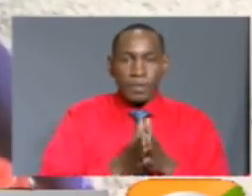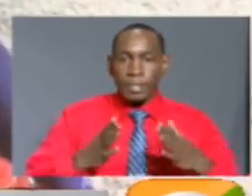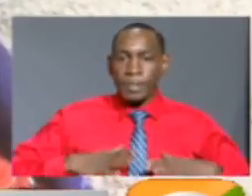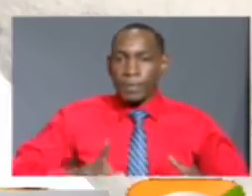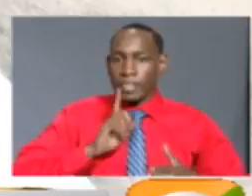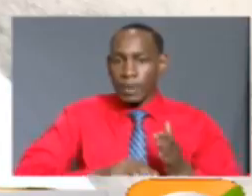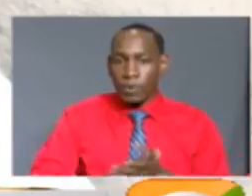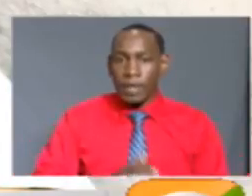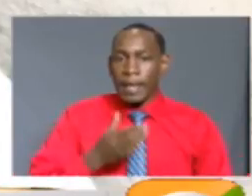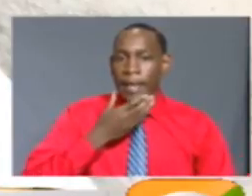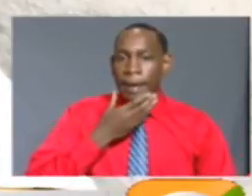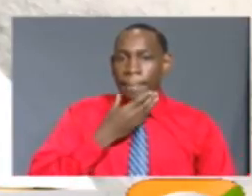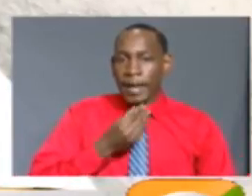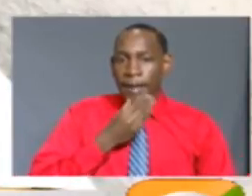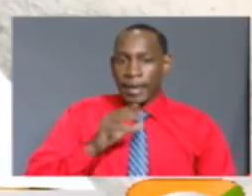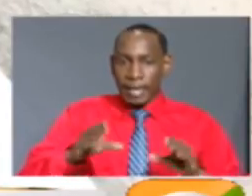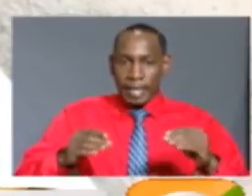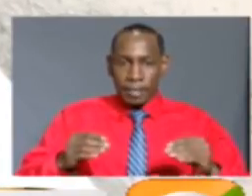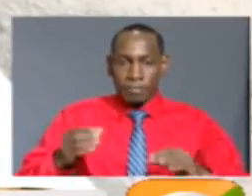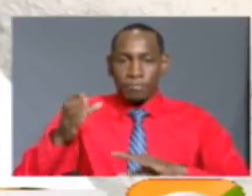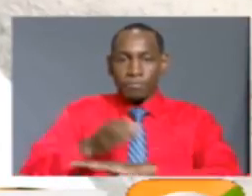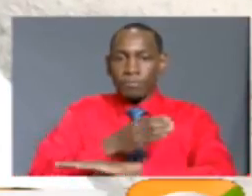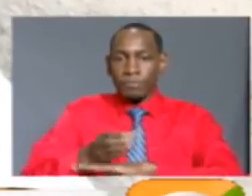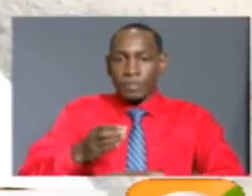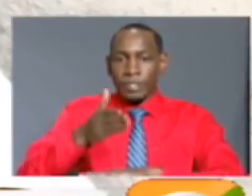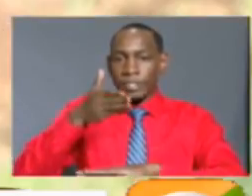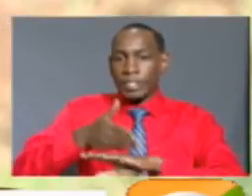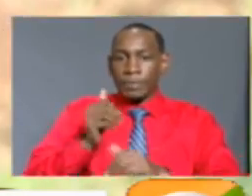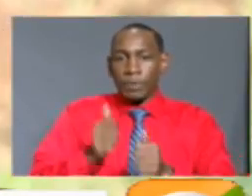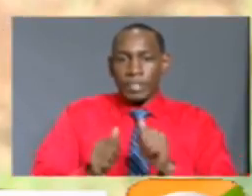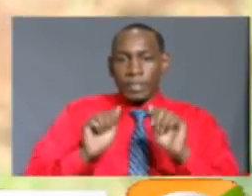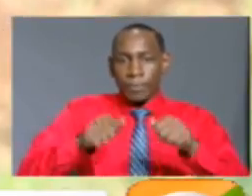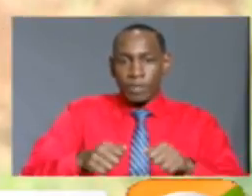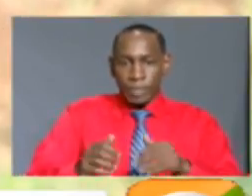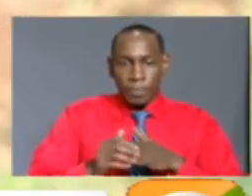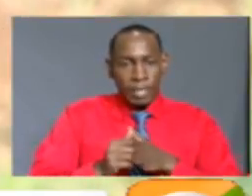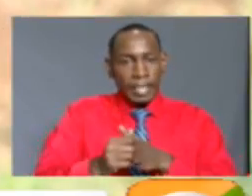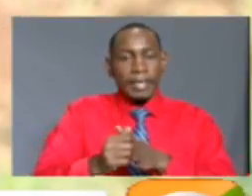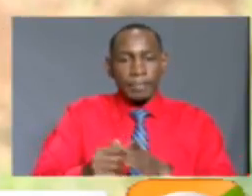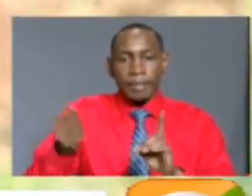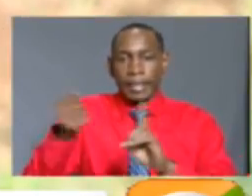claim the man is addicted to cheap liquor which could have prompted him to attack the father.